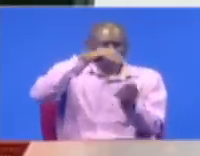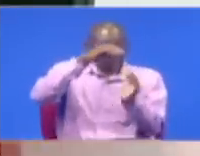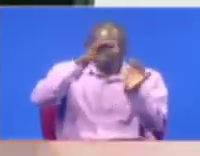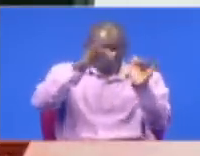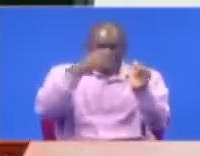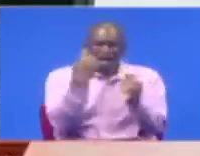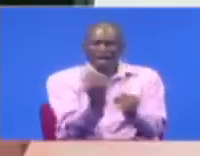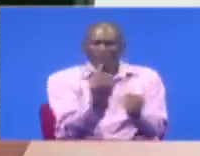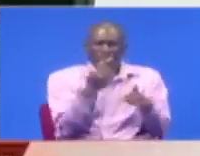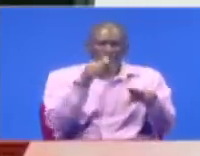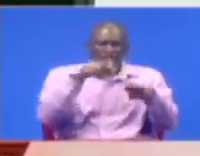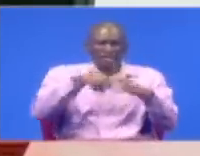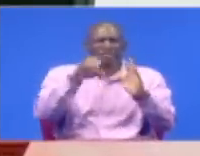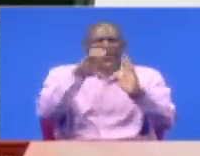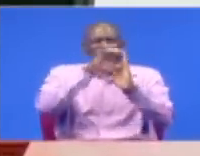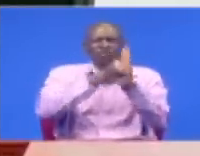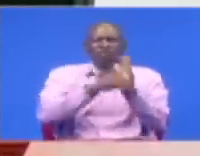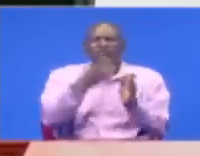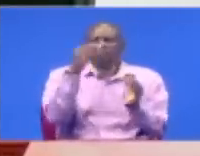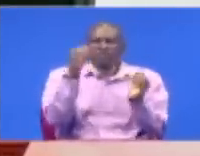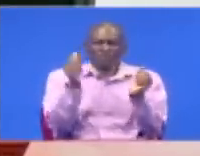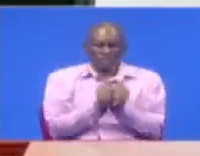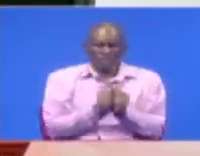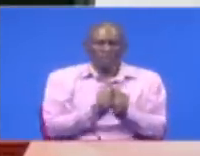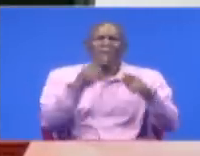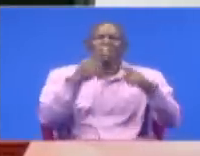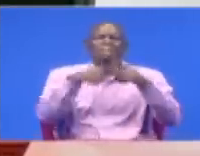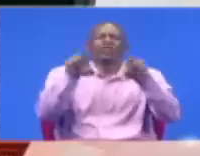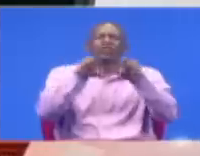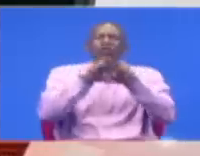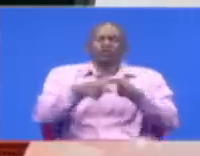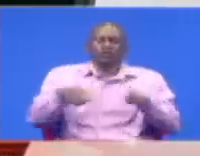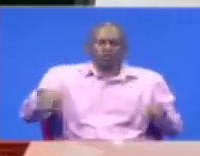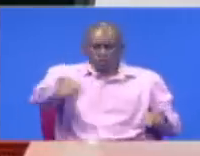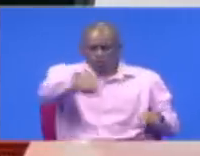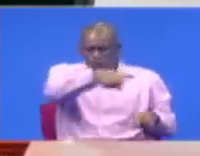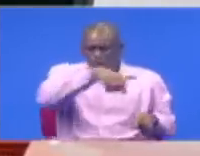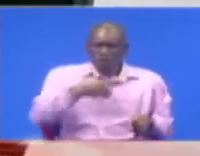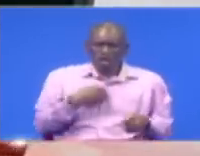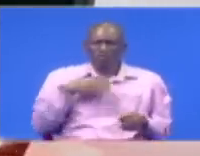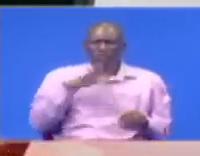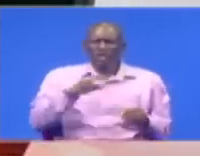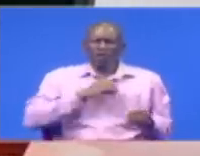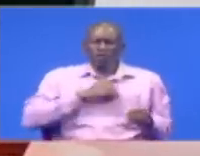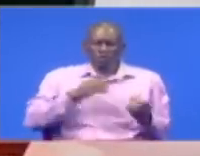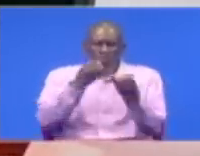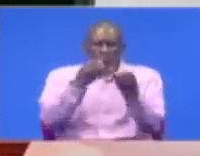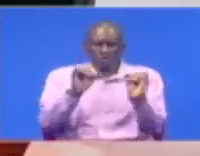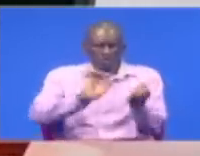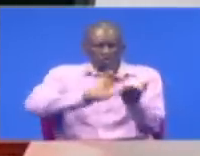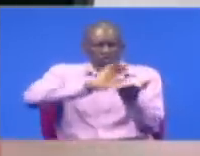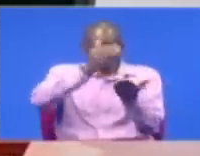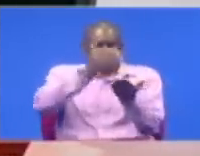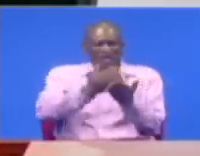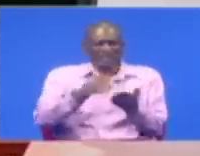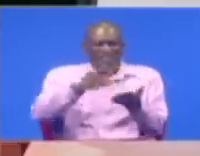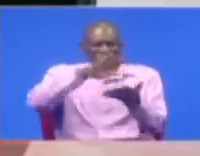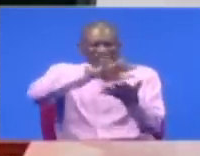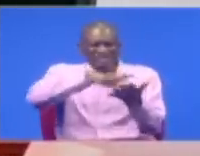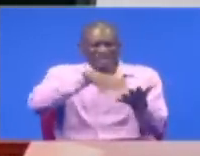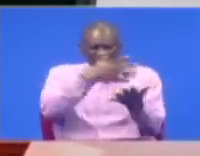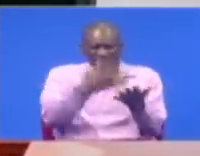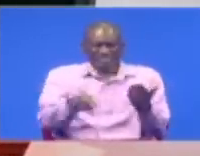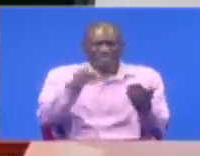the new under the Constitution 2010, but to also have its own independent funding structures. And again